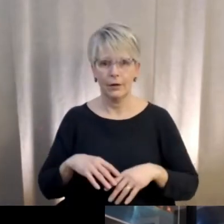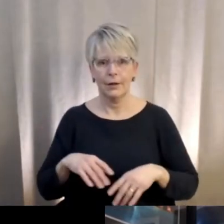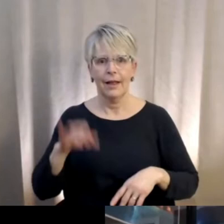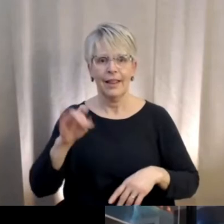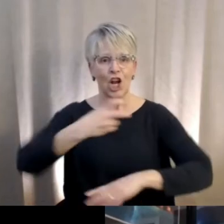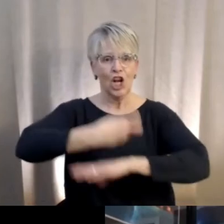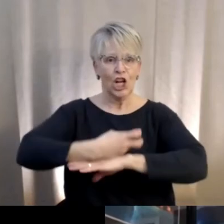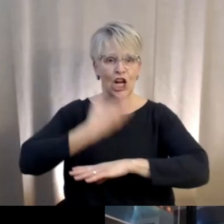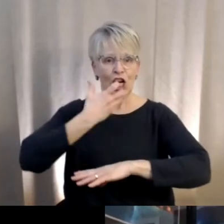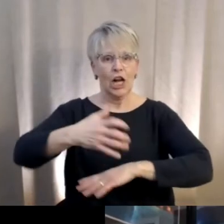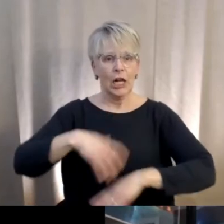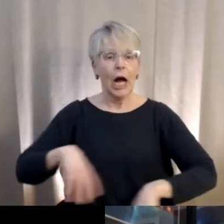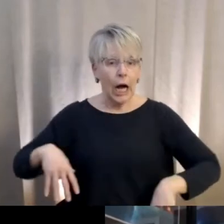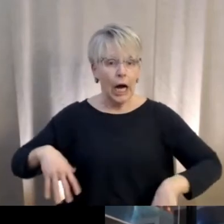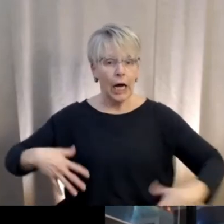lap.